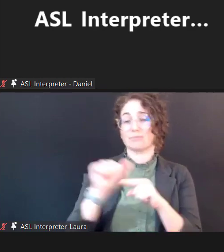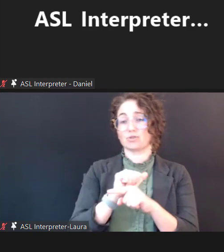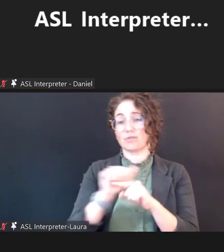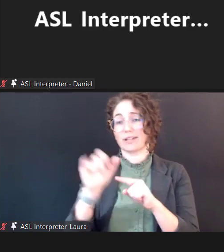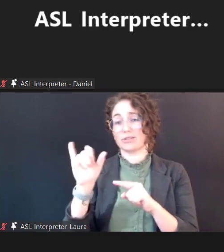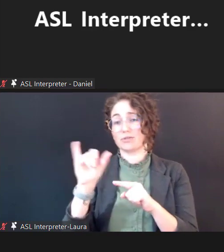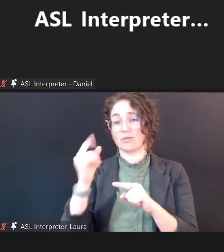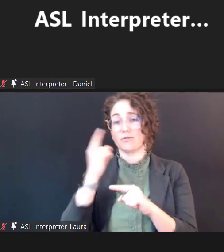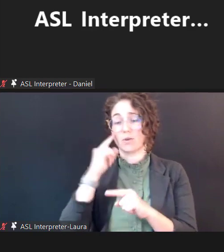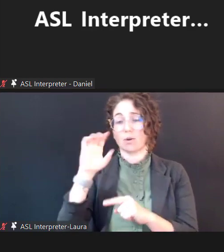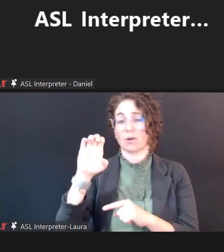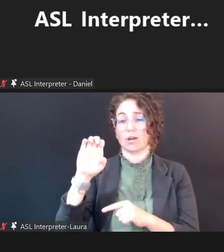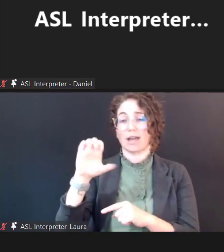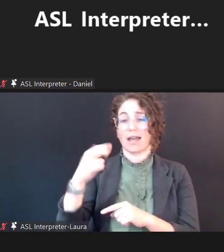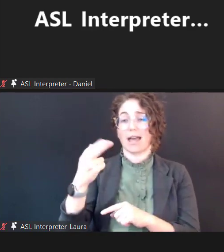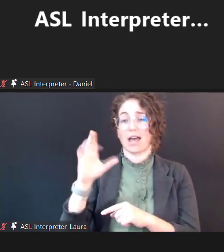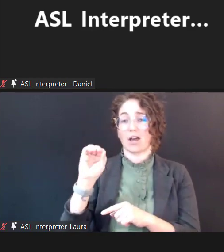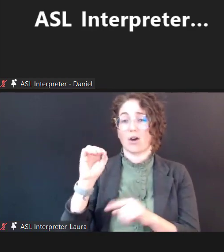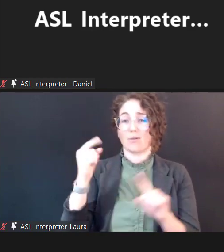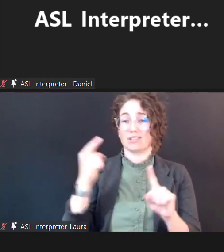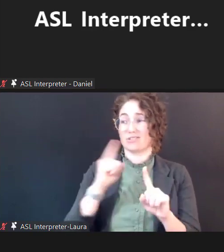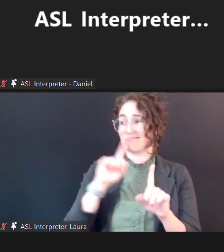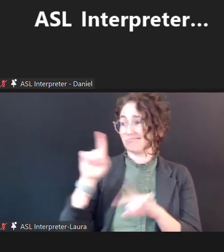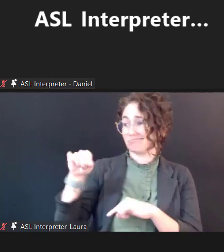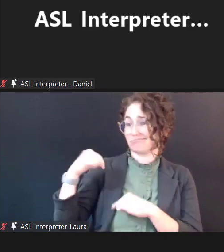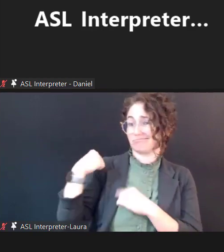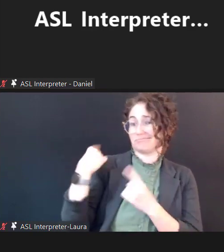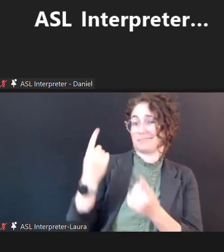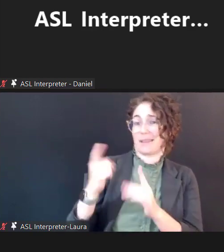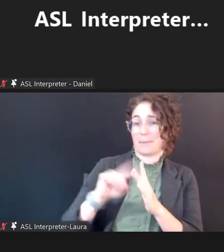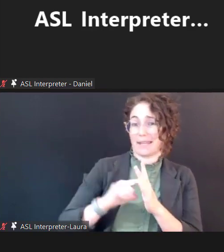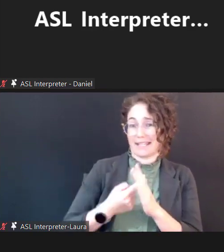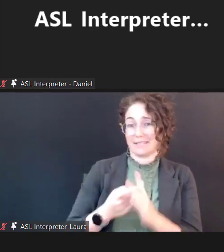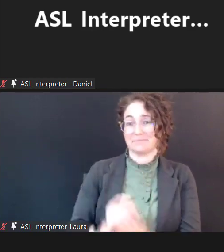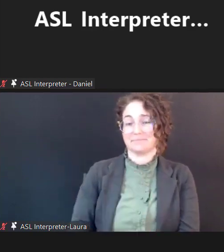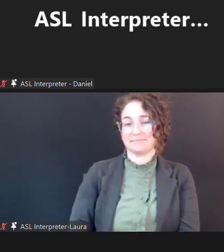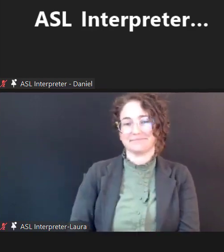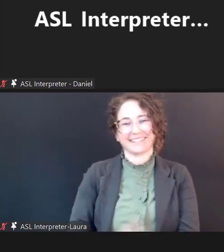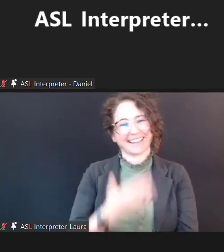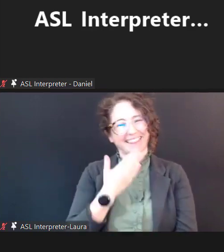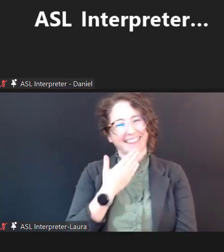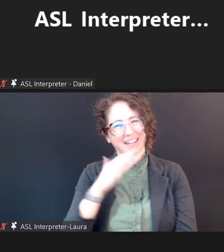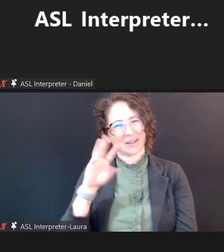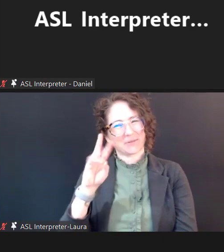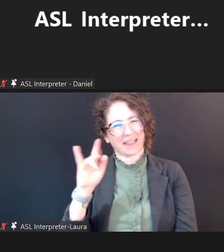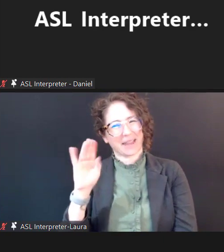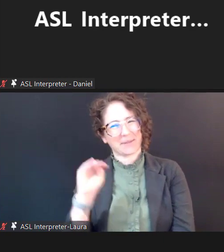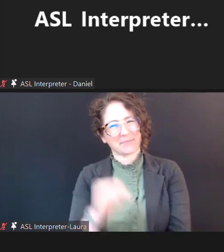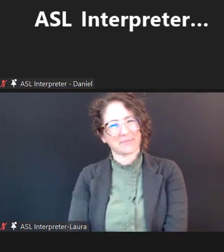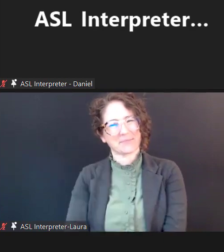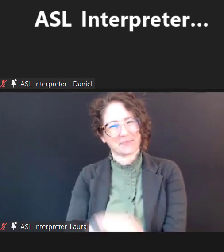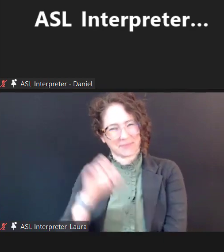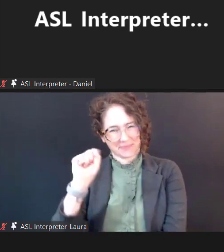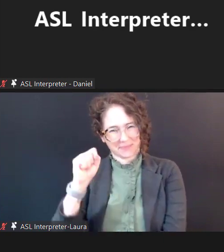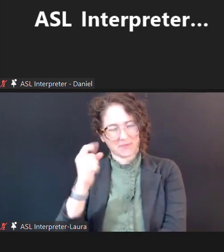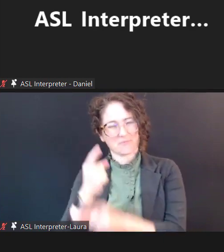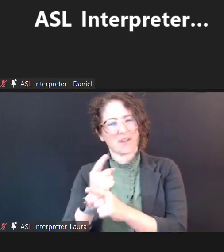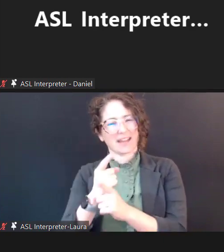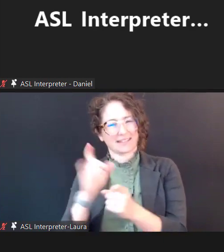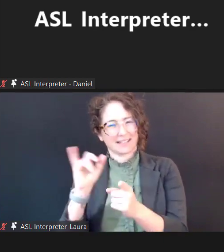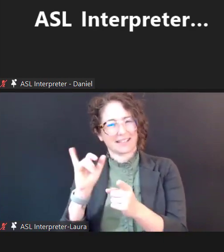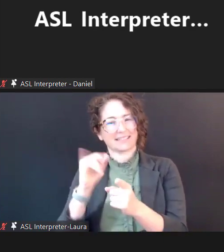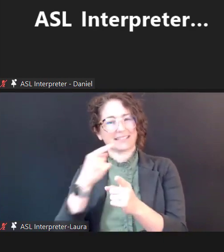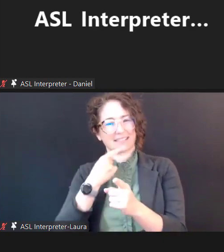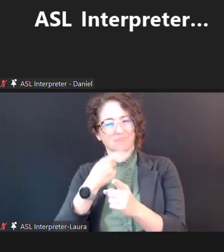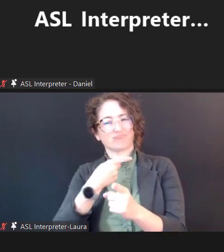the ECHO initiative since our very beginning. Thank you, William. Yes, as William said, he